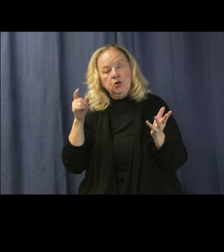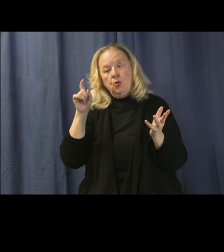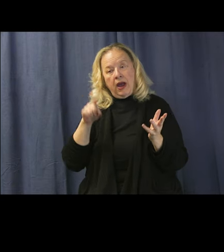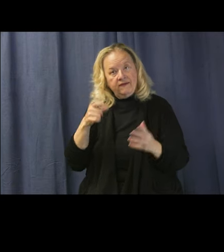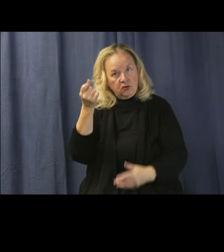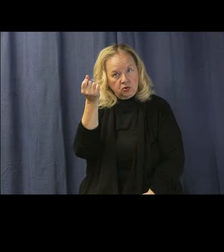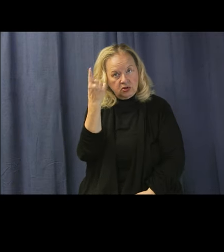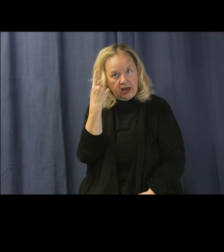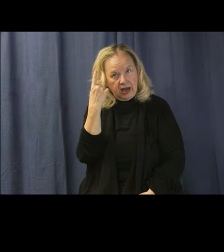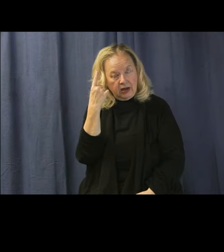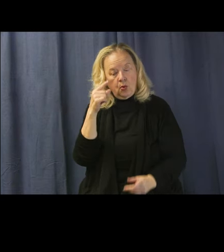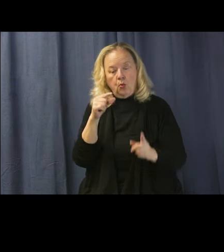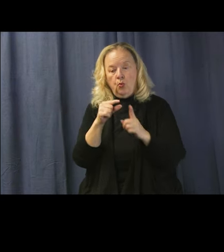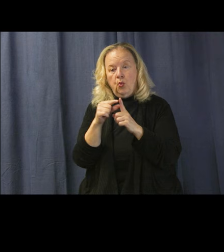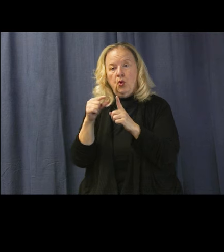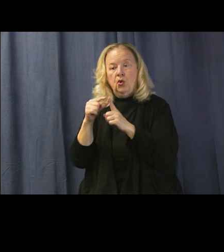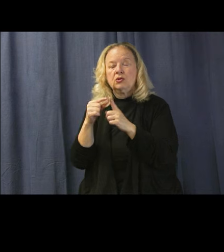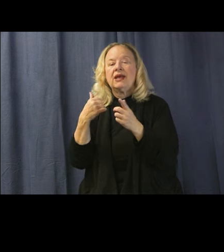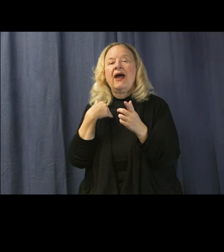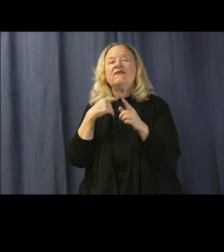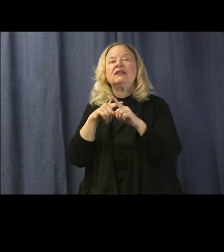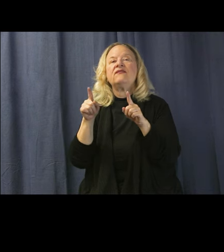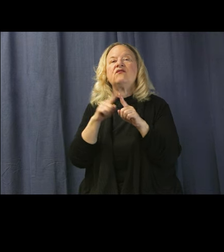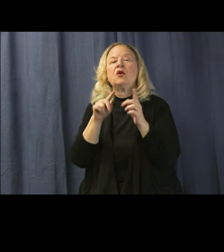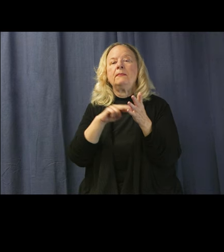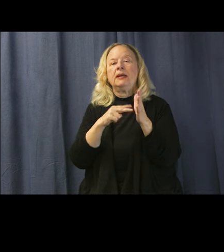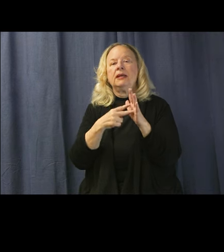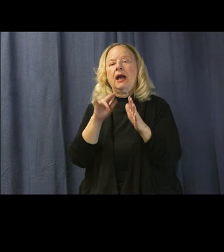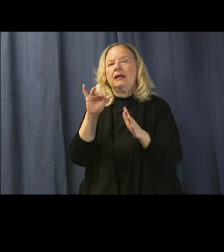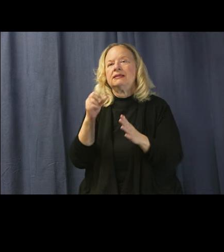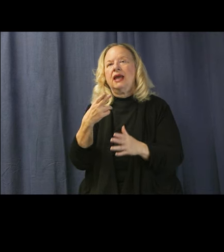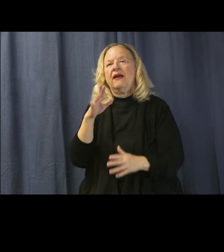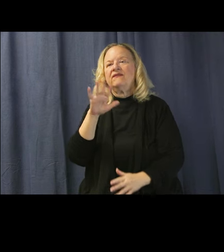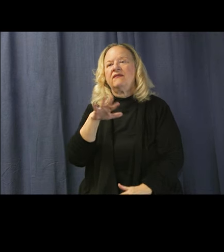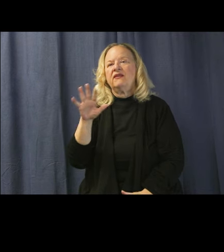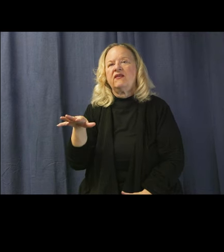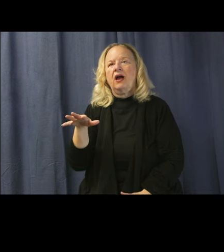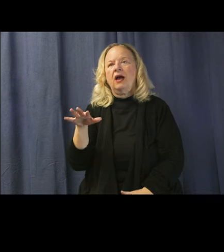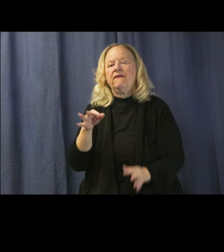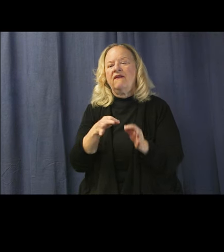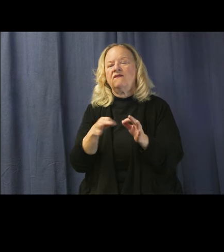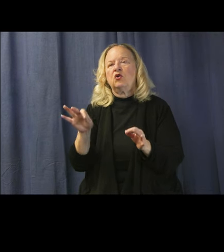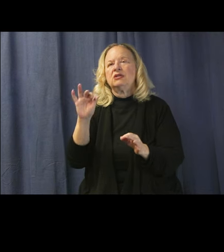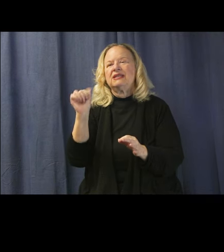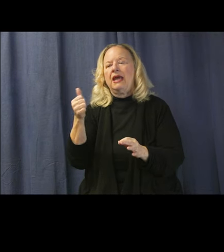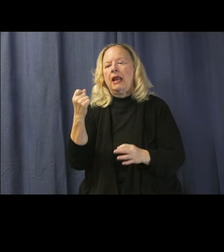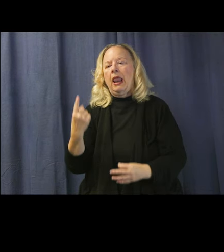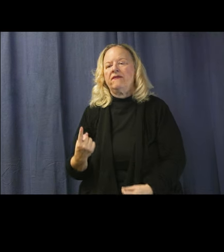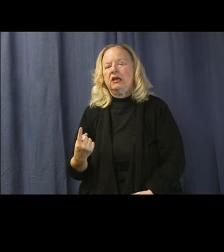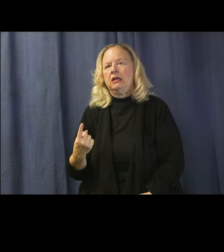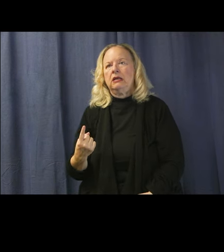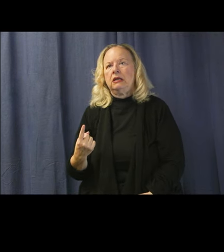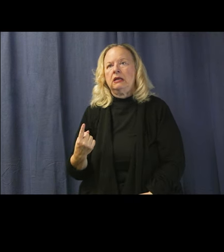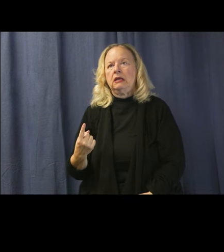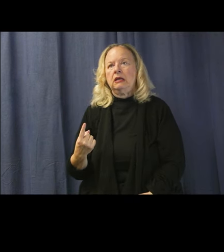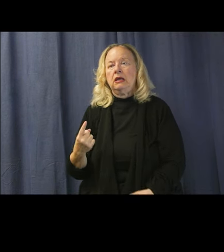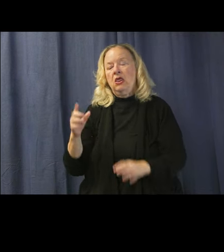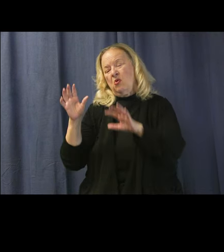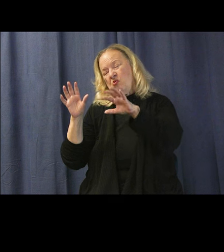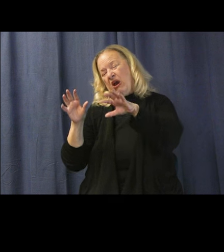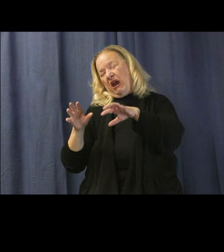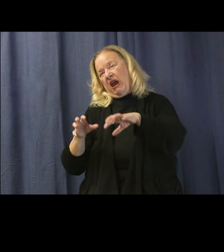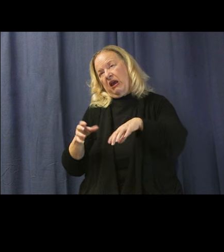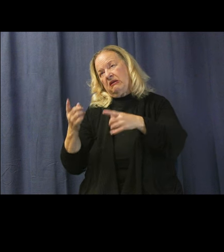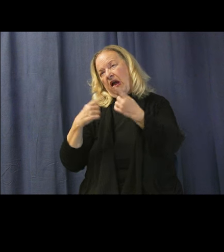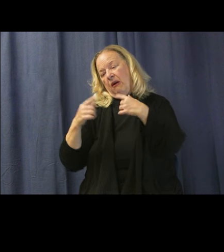have to understand words can have different meaning. Look at Isaiah 55, verse 10 and 11. As the